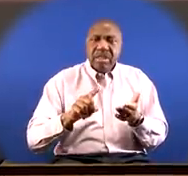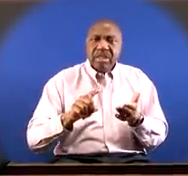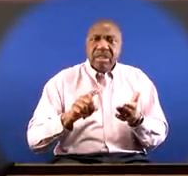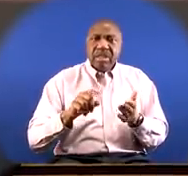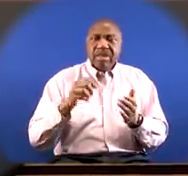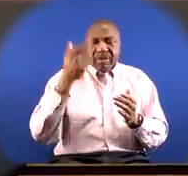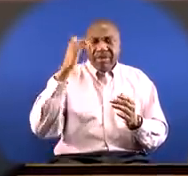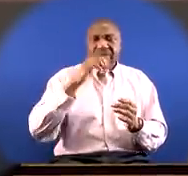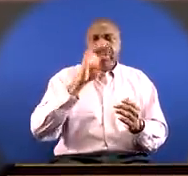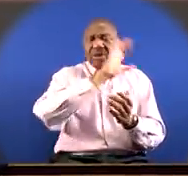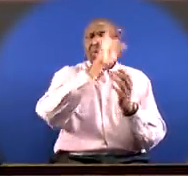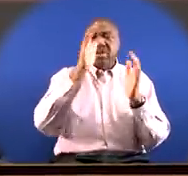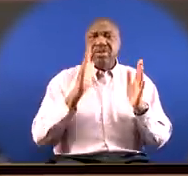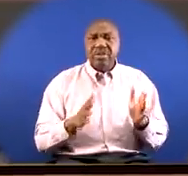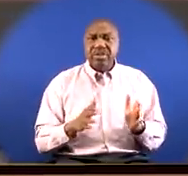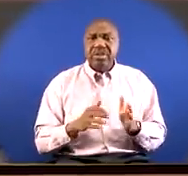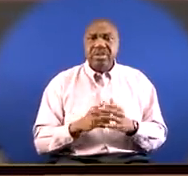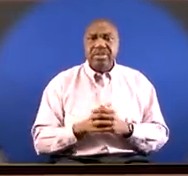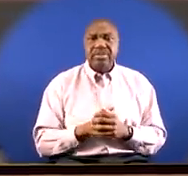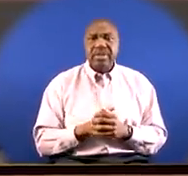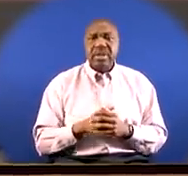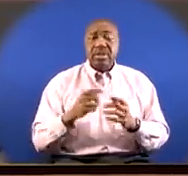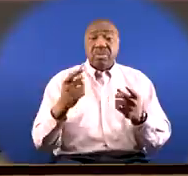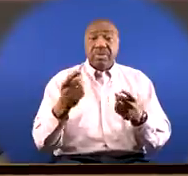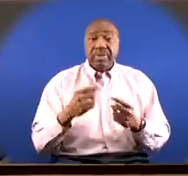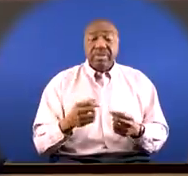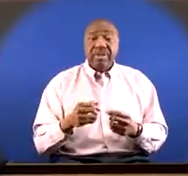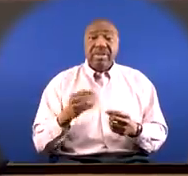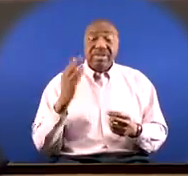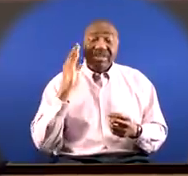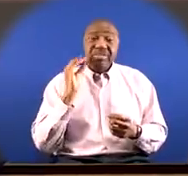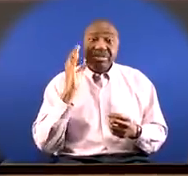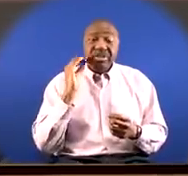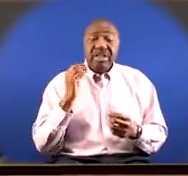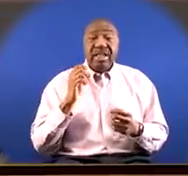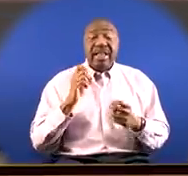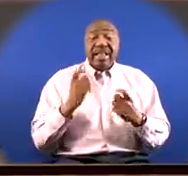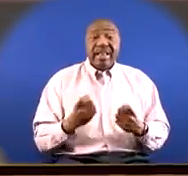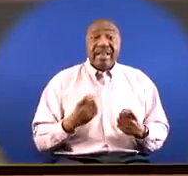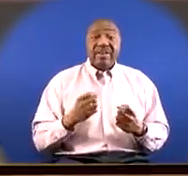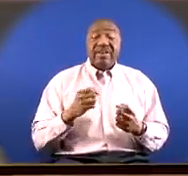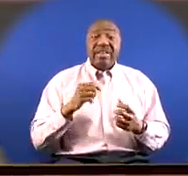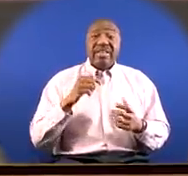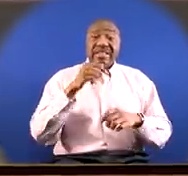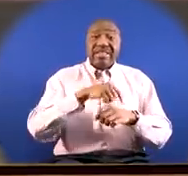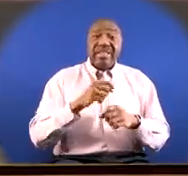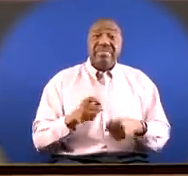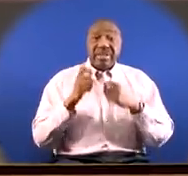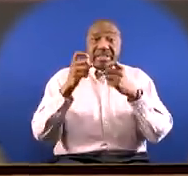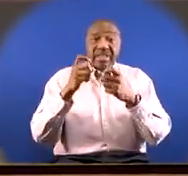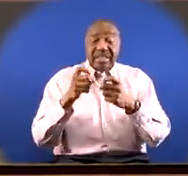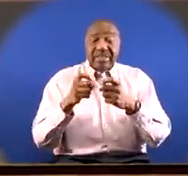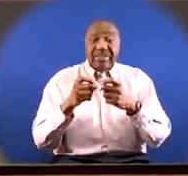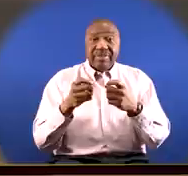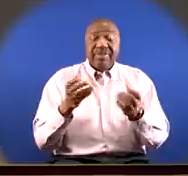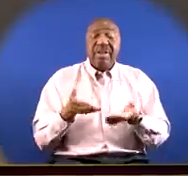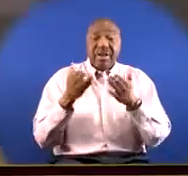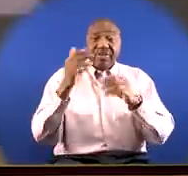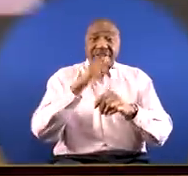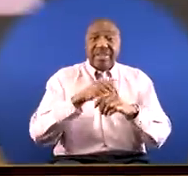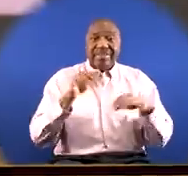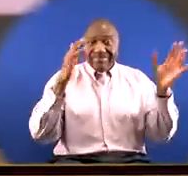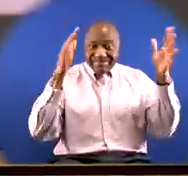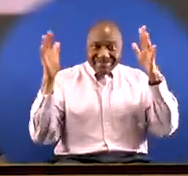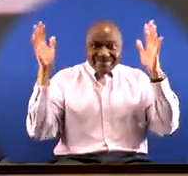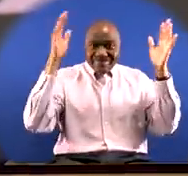we thank God that we've come to this Friday experience, and it's time to give unto the Lord. It's offering time in the Lord's church, and we're excited about